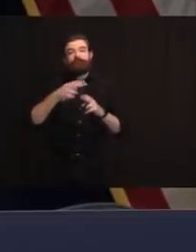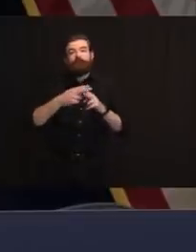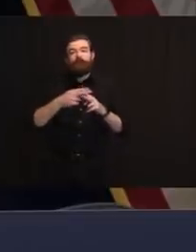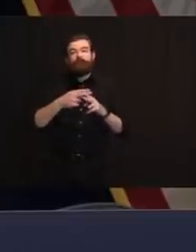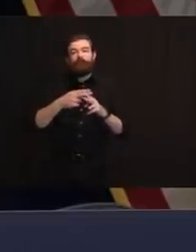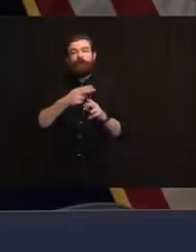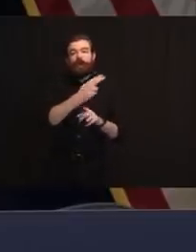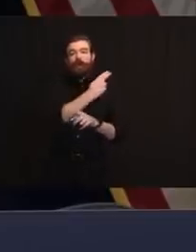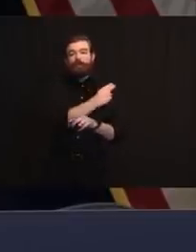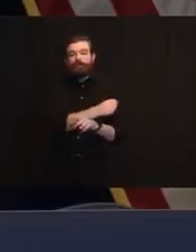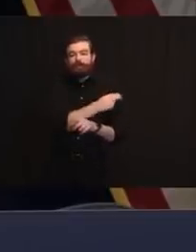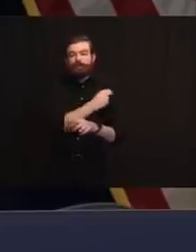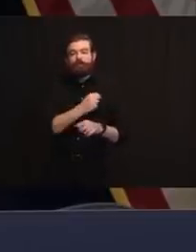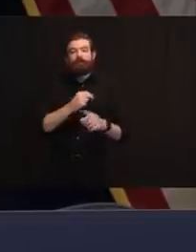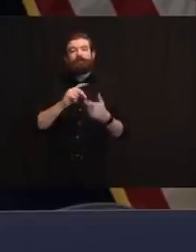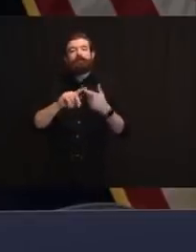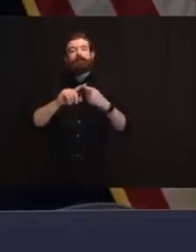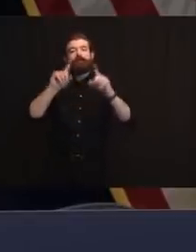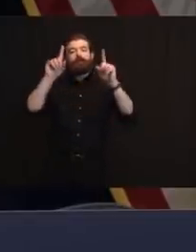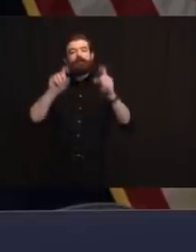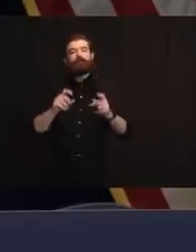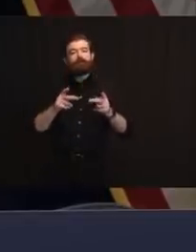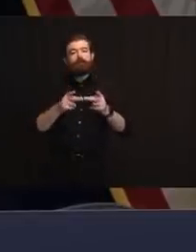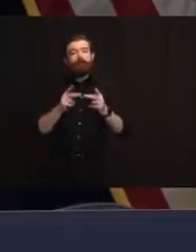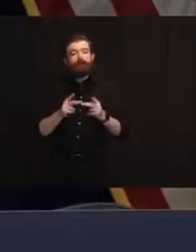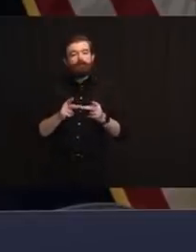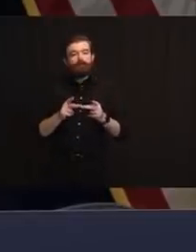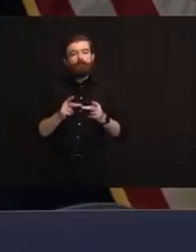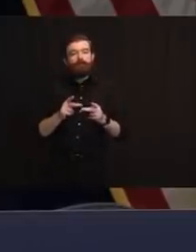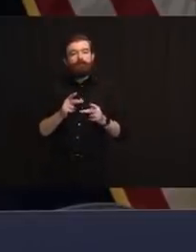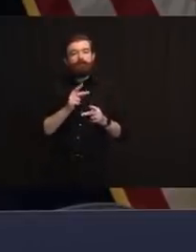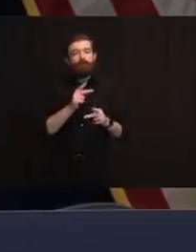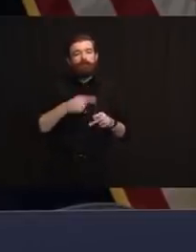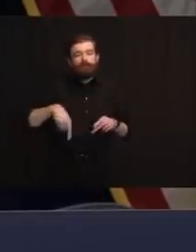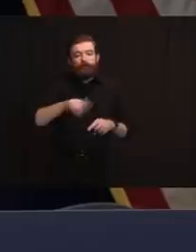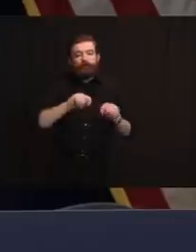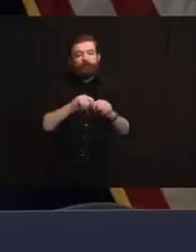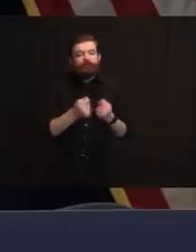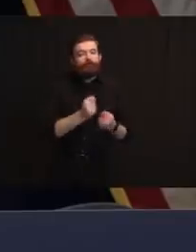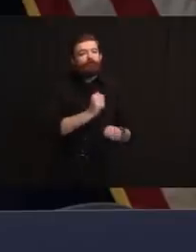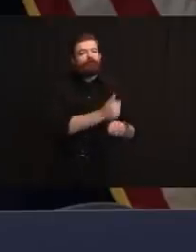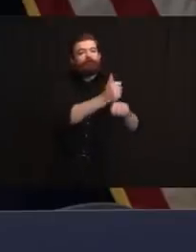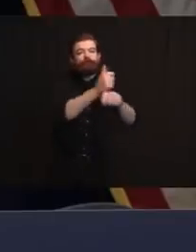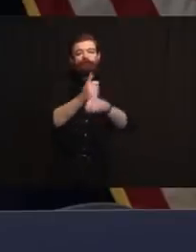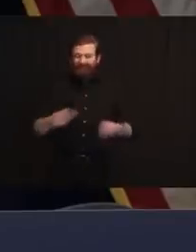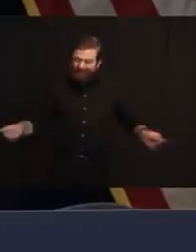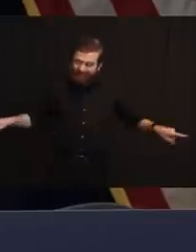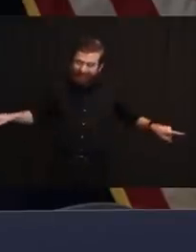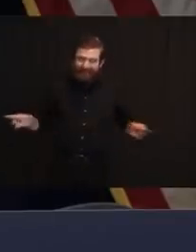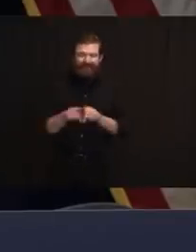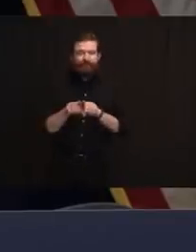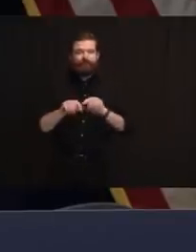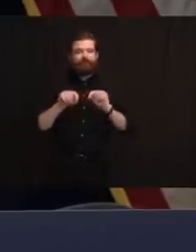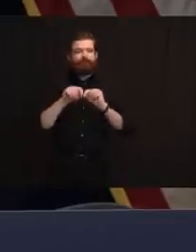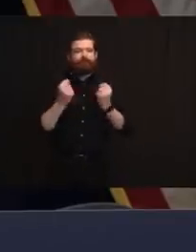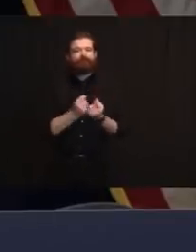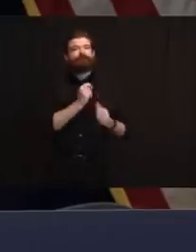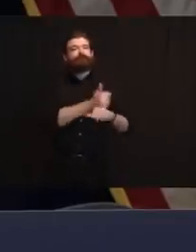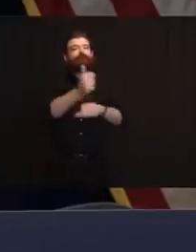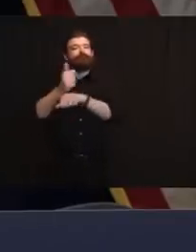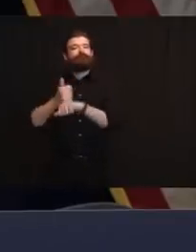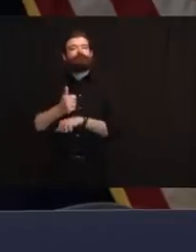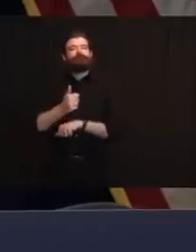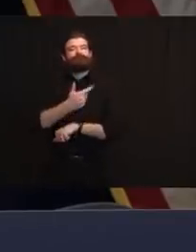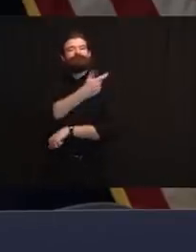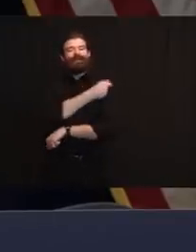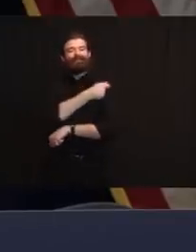recall, as well as the testing sites. They are a phenomenal group that support Department of Health. Wherever there's capacity or